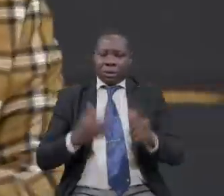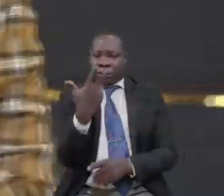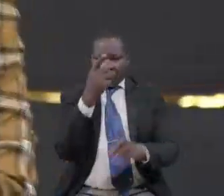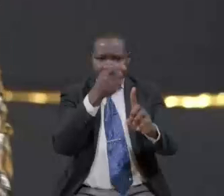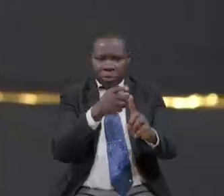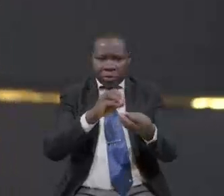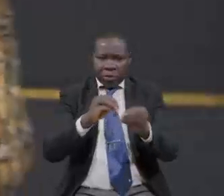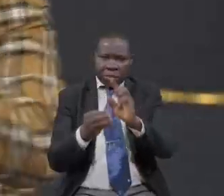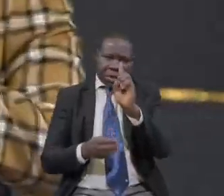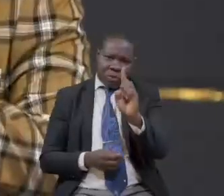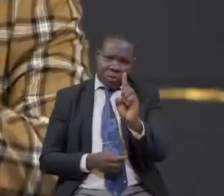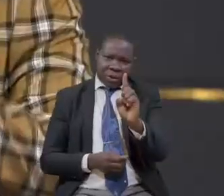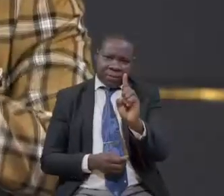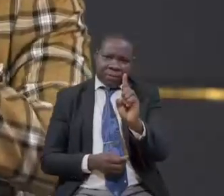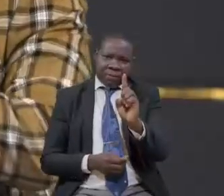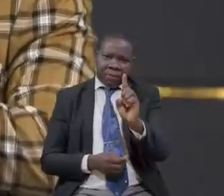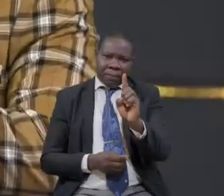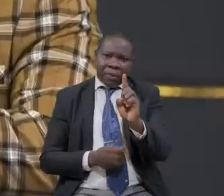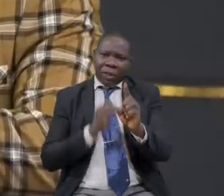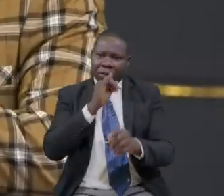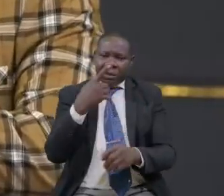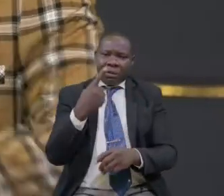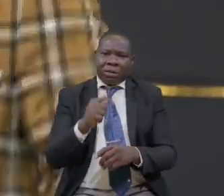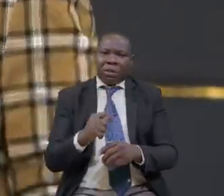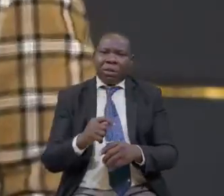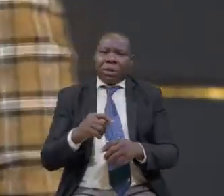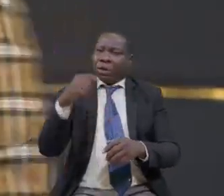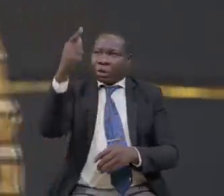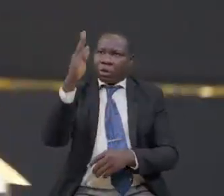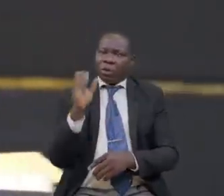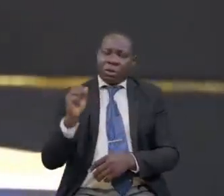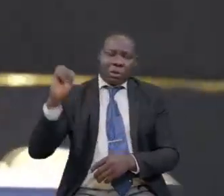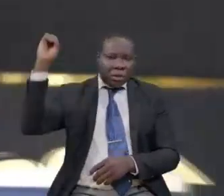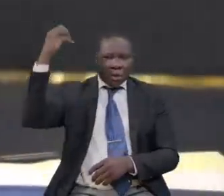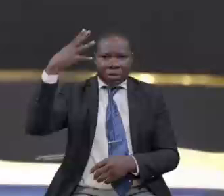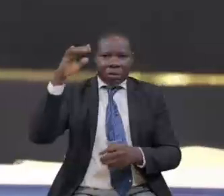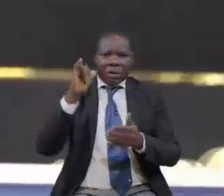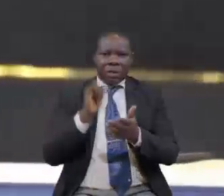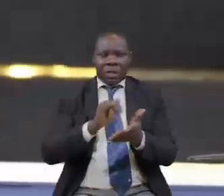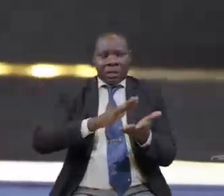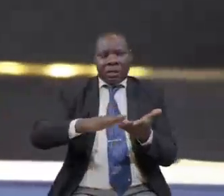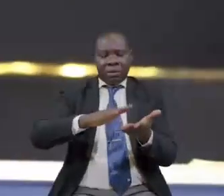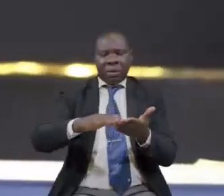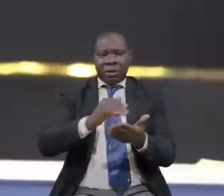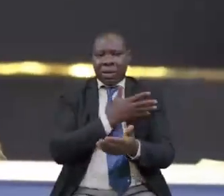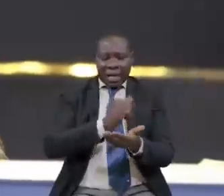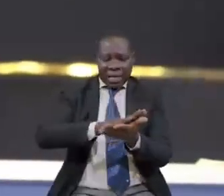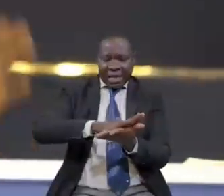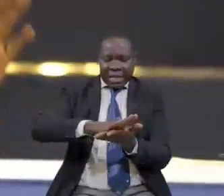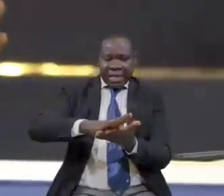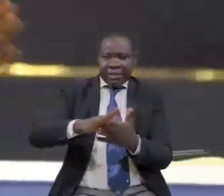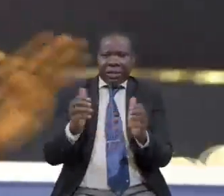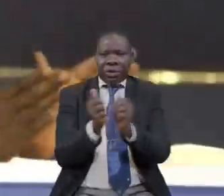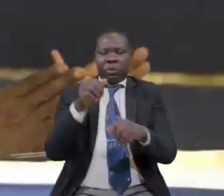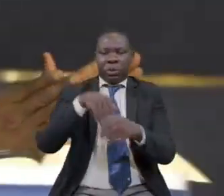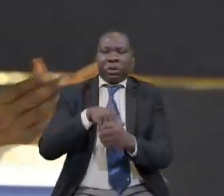one, the great God's grace that pardons and cleanses within. He